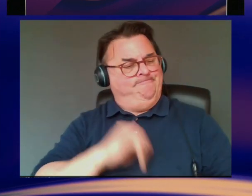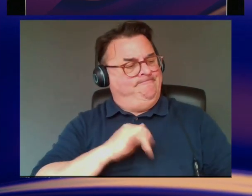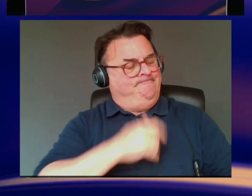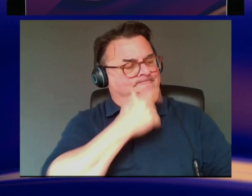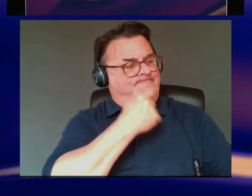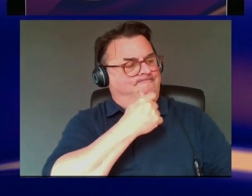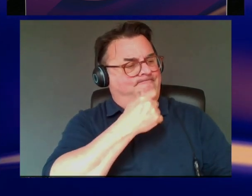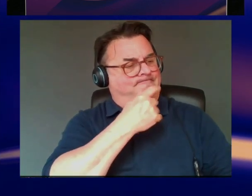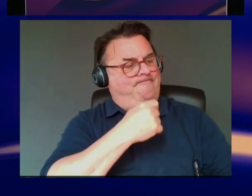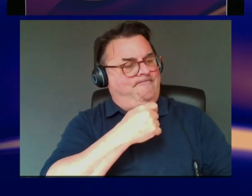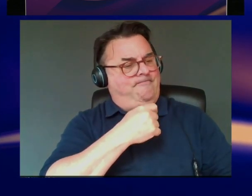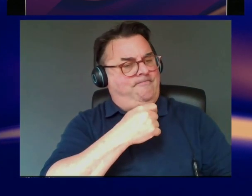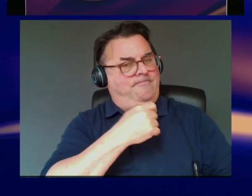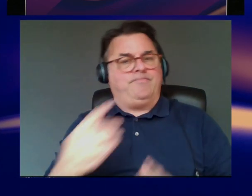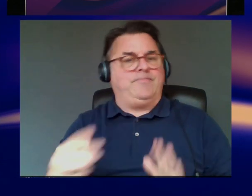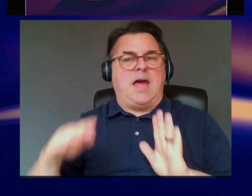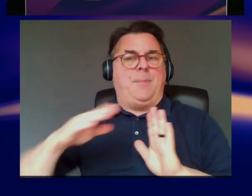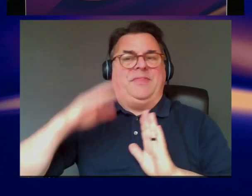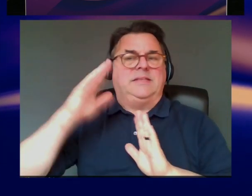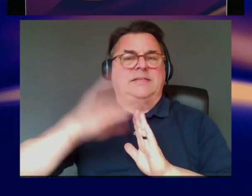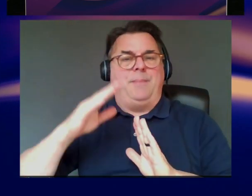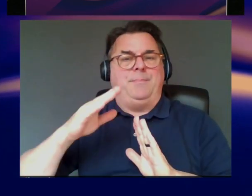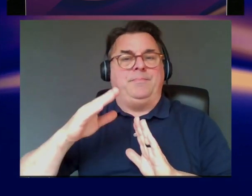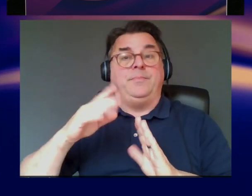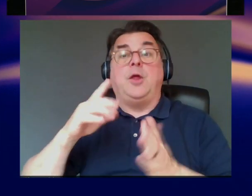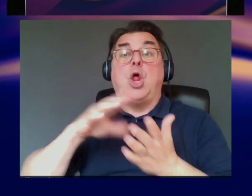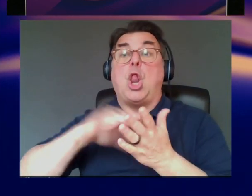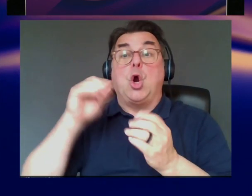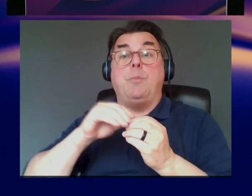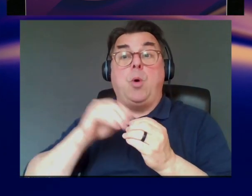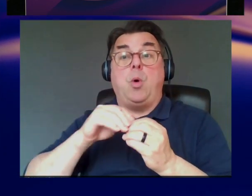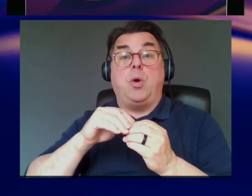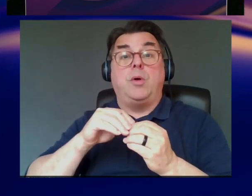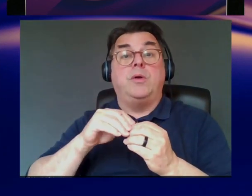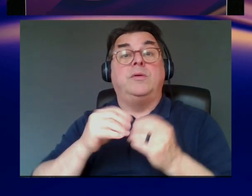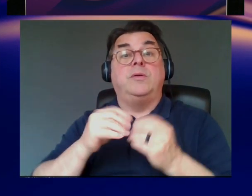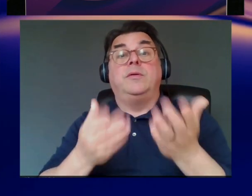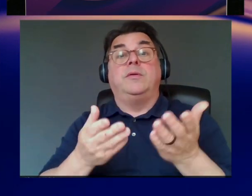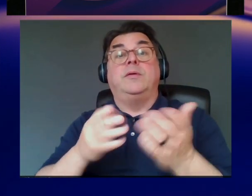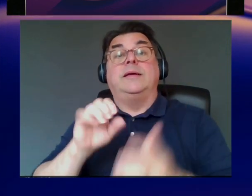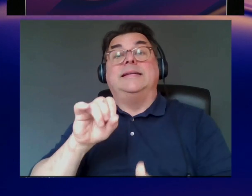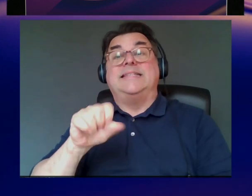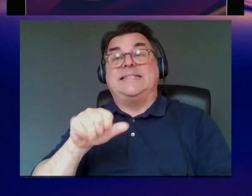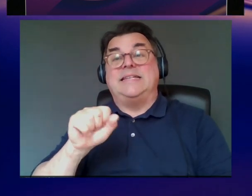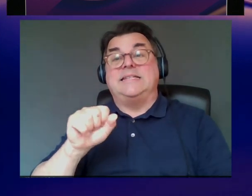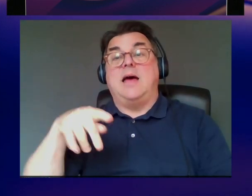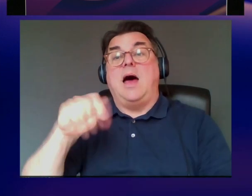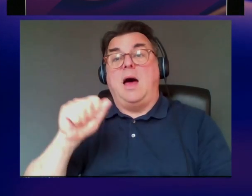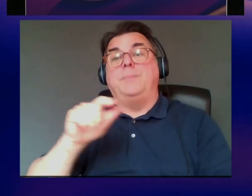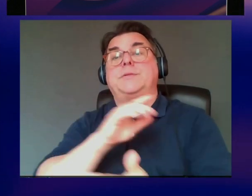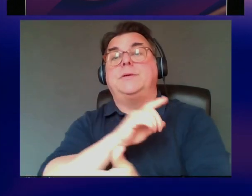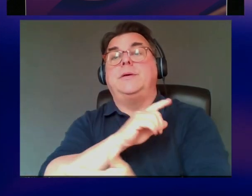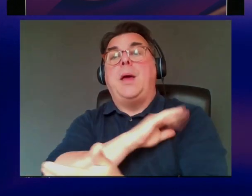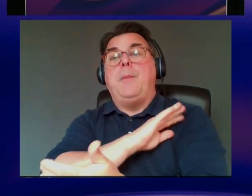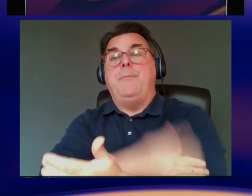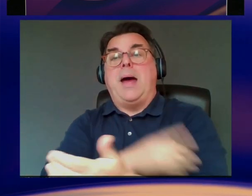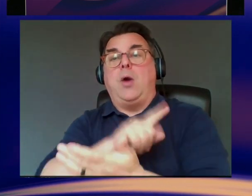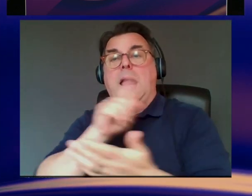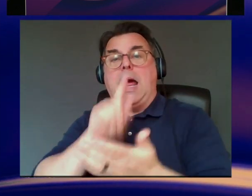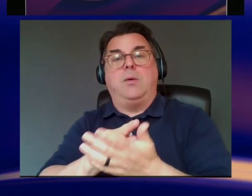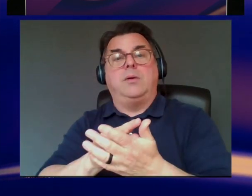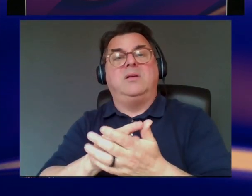hour long with 30 minutes Q&A. And we can see down here that we have even for startups, Let's Ship It with AWS, where we started